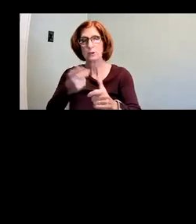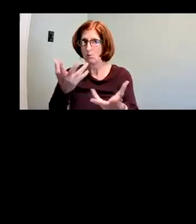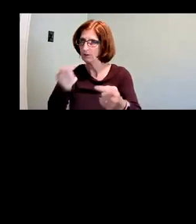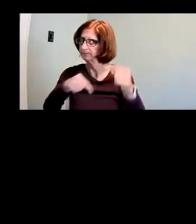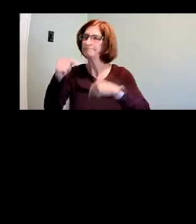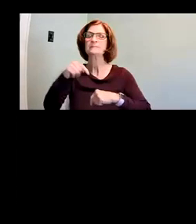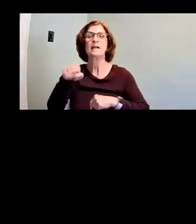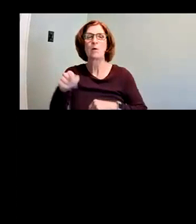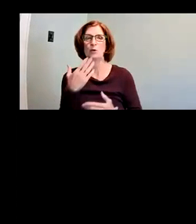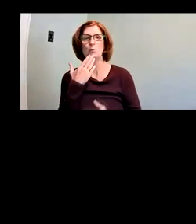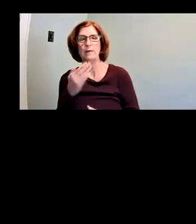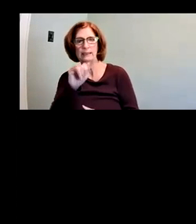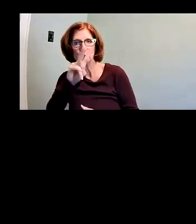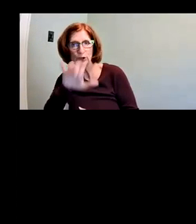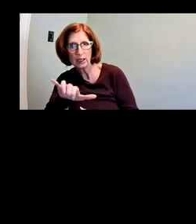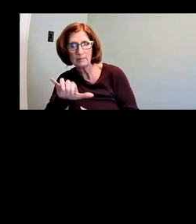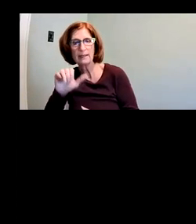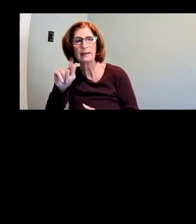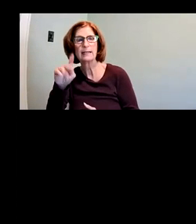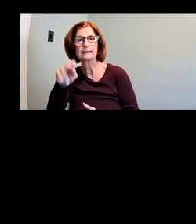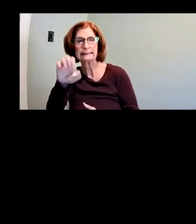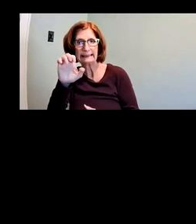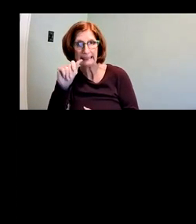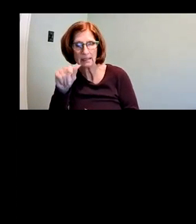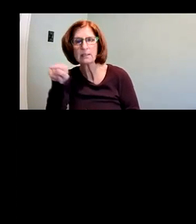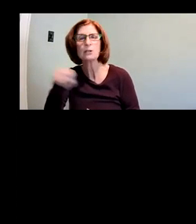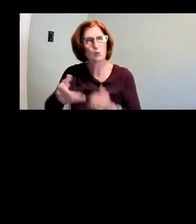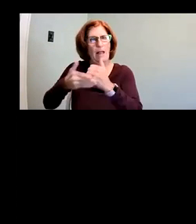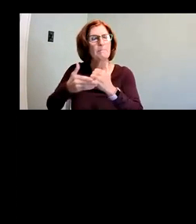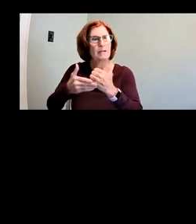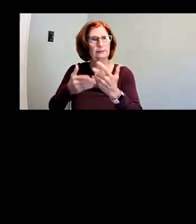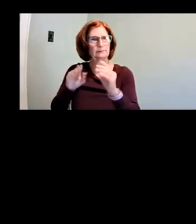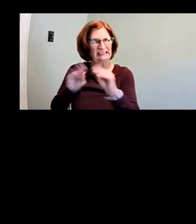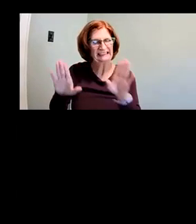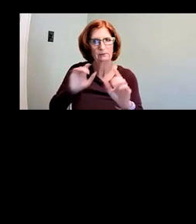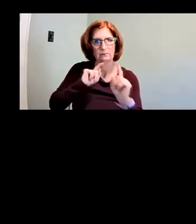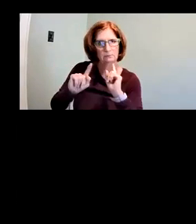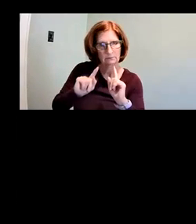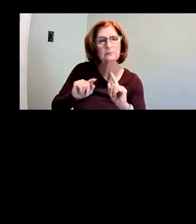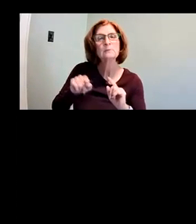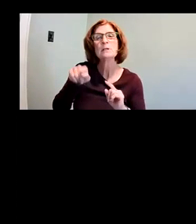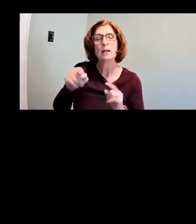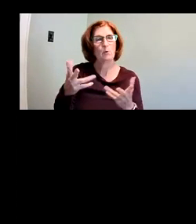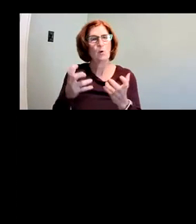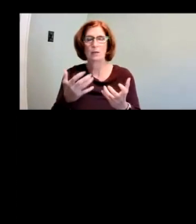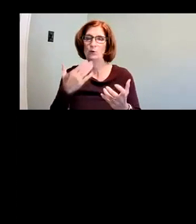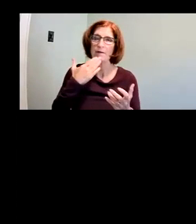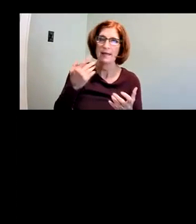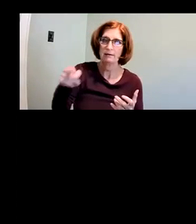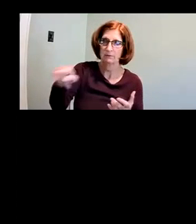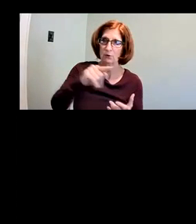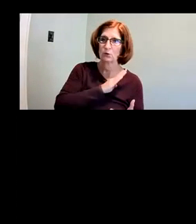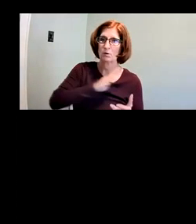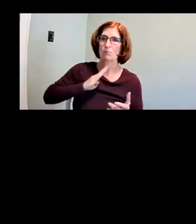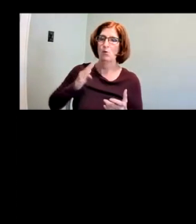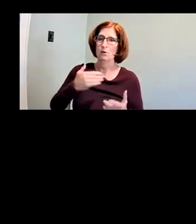Tina for continued communication. That's been really good. And we wanted to thank the advisory board members who